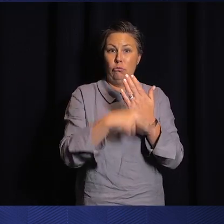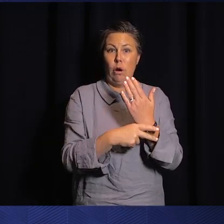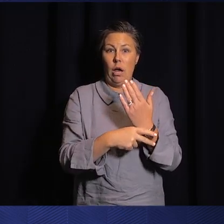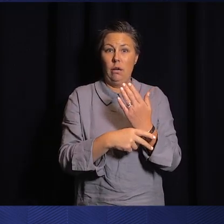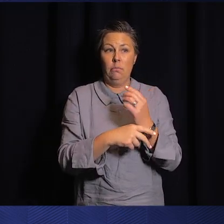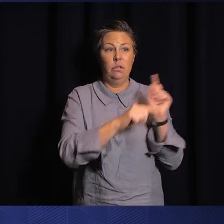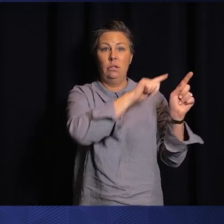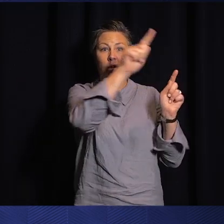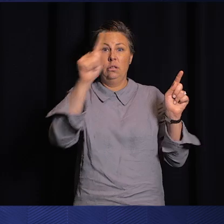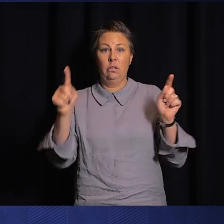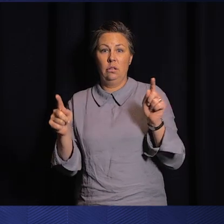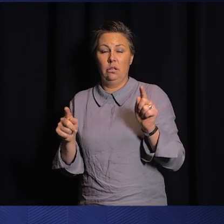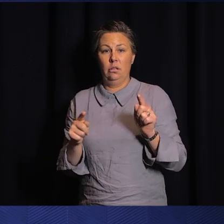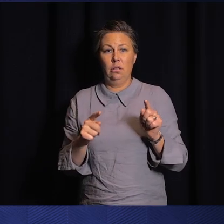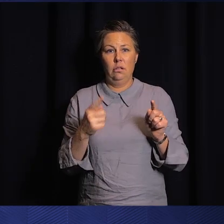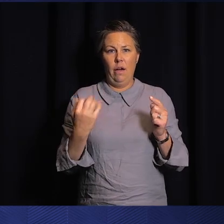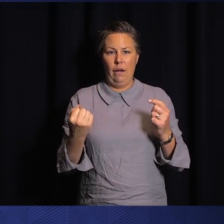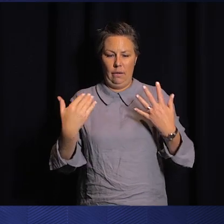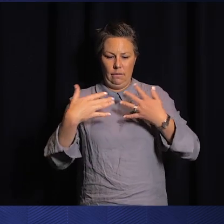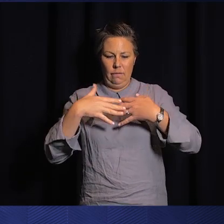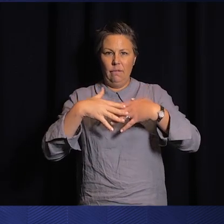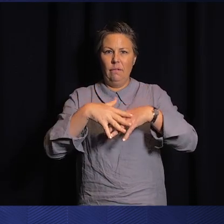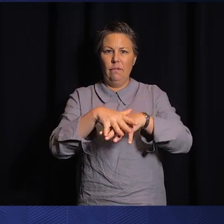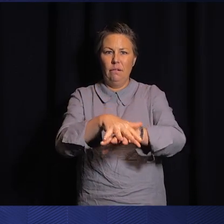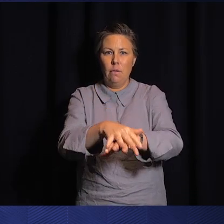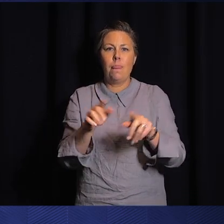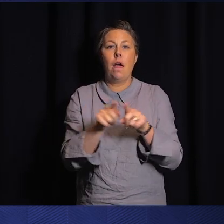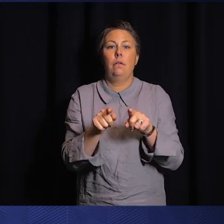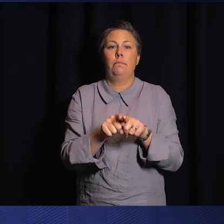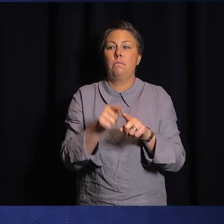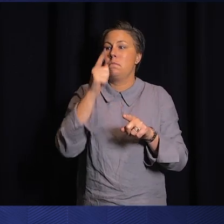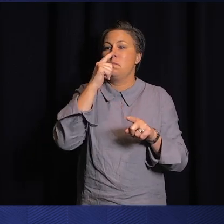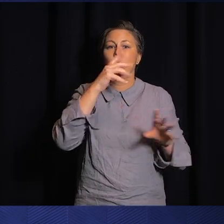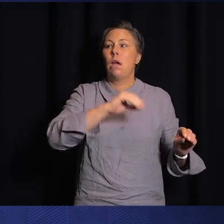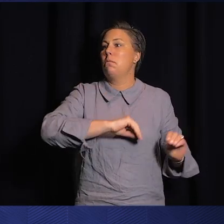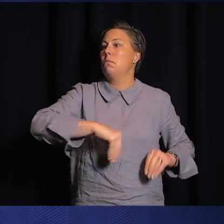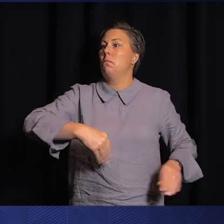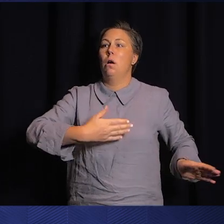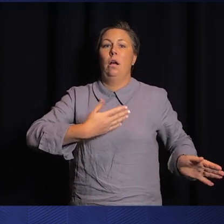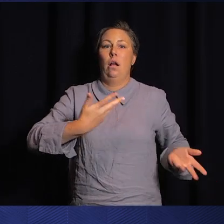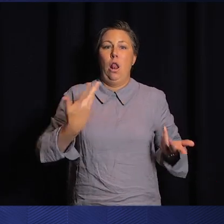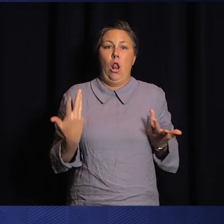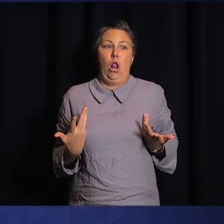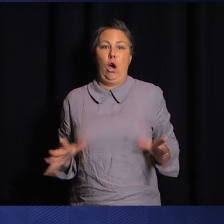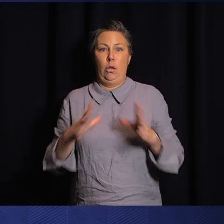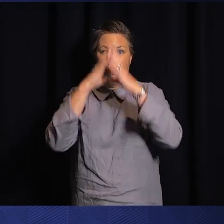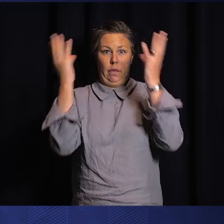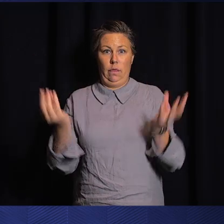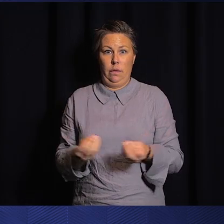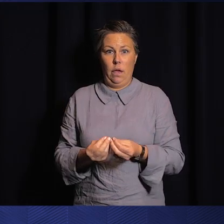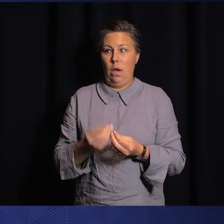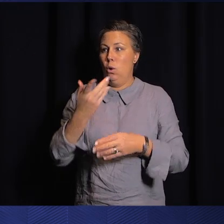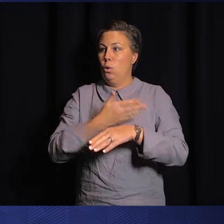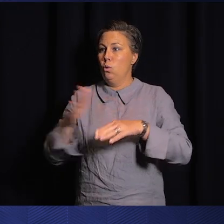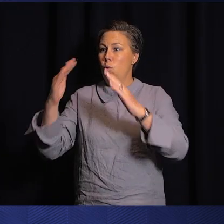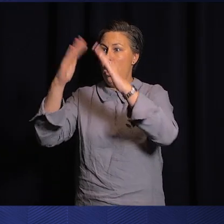strategy. So when it comes to the question of housing, the housing for displaced population, what Bangladesh government is making, we